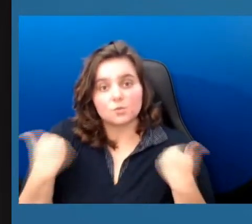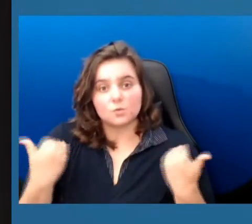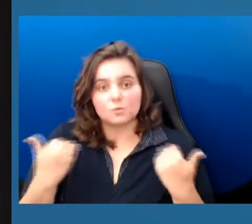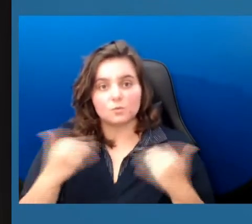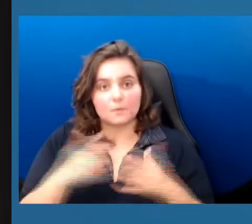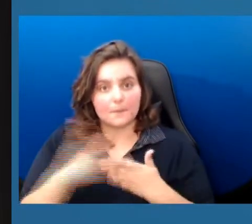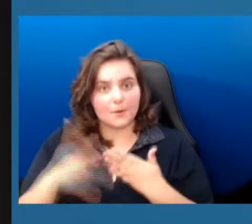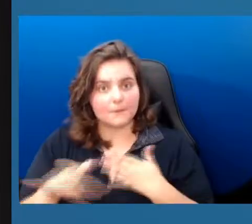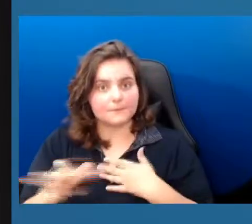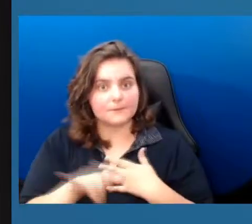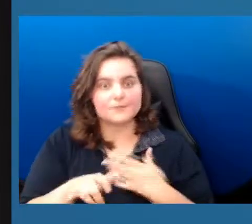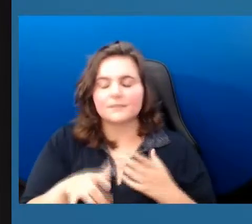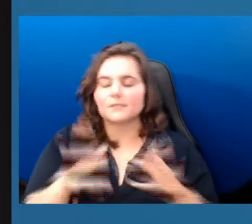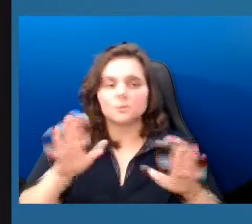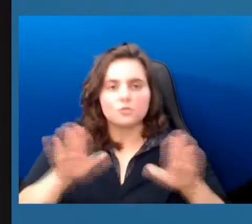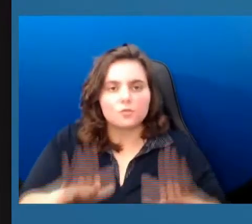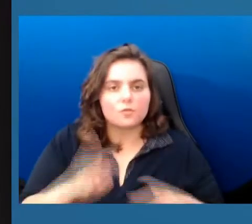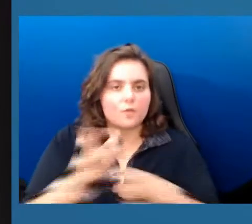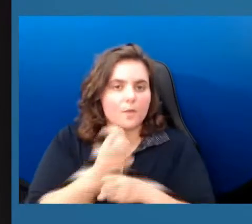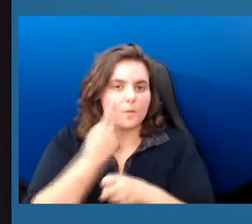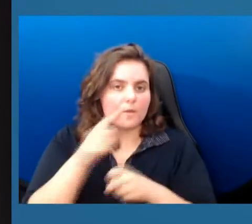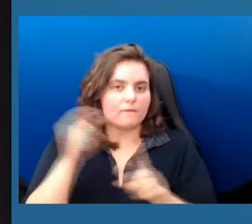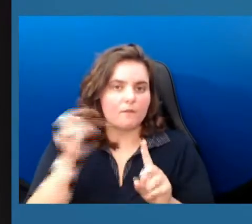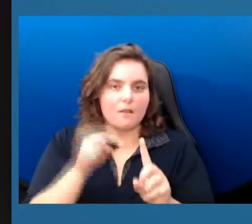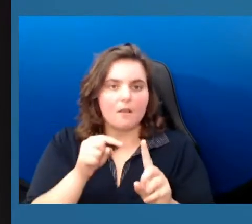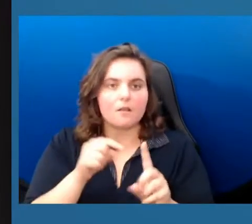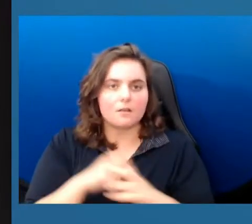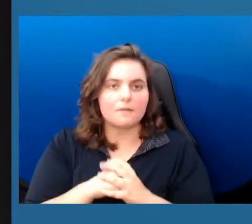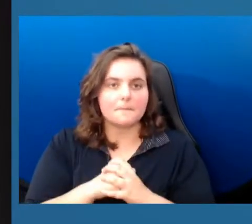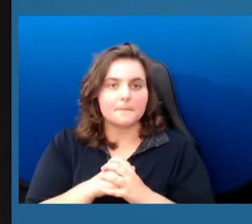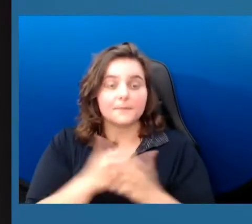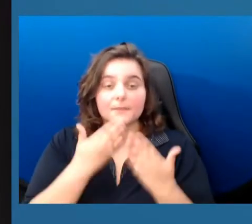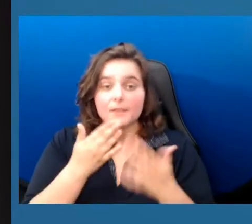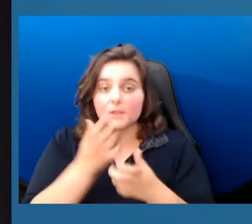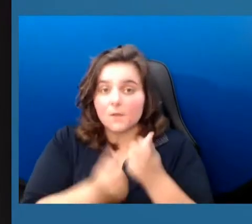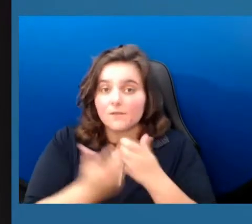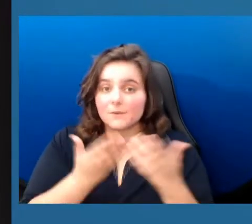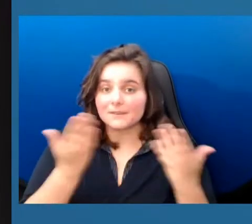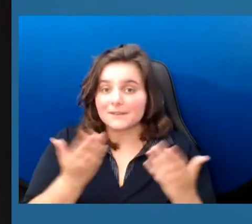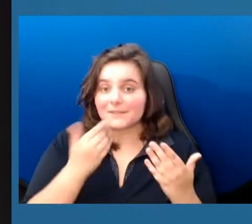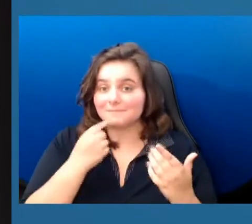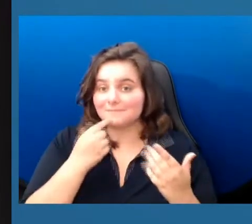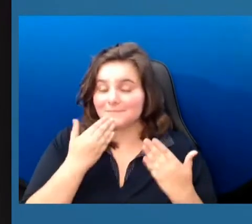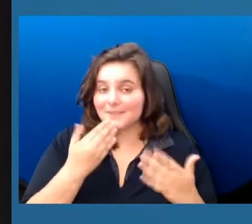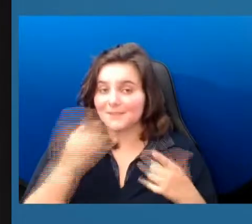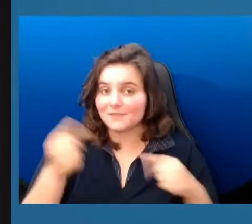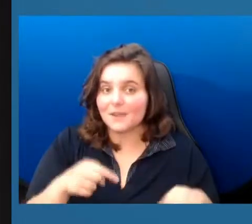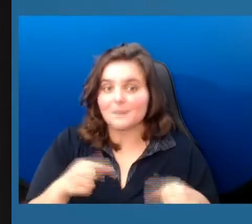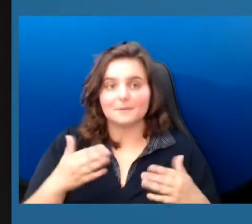Street. And again, thank you, Governor. Thank you, everyone here. I'm so happy we got to celebrate this together.